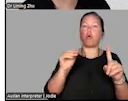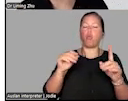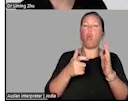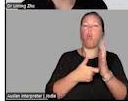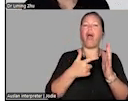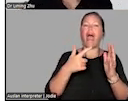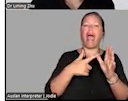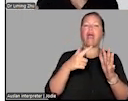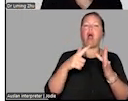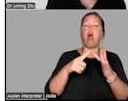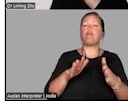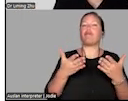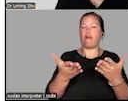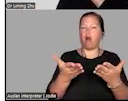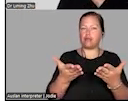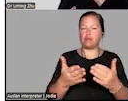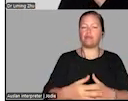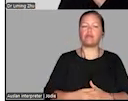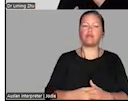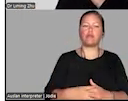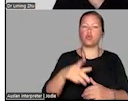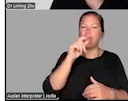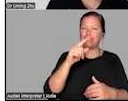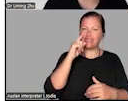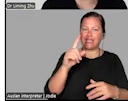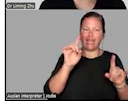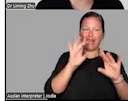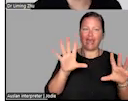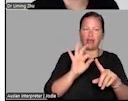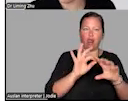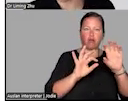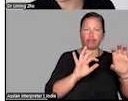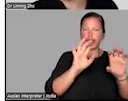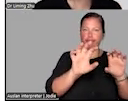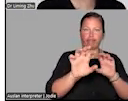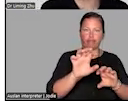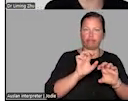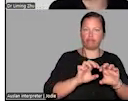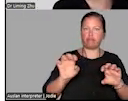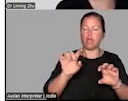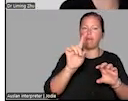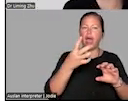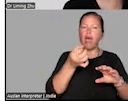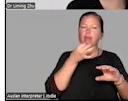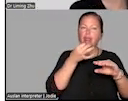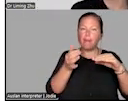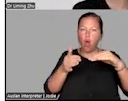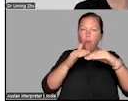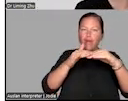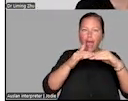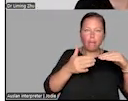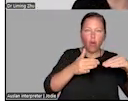When it looks, as you can see, the clusters are very clear. You can pretty much tell, but there's also overlapping spaces. So it's